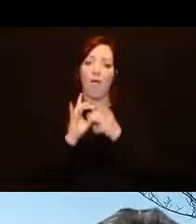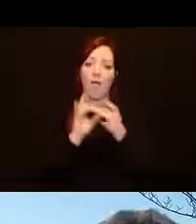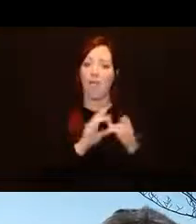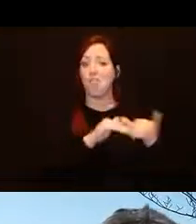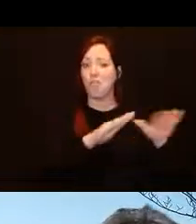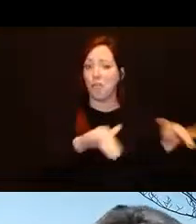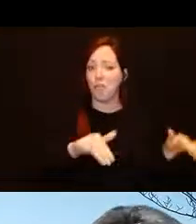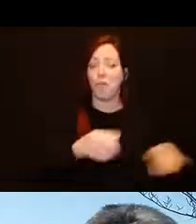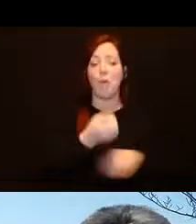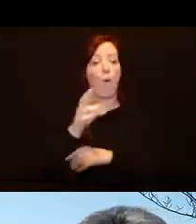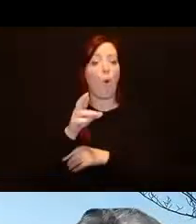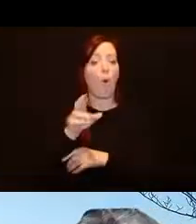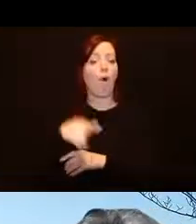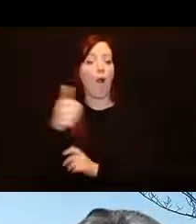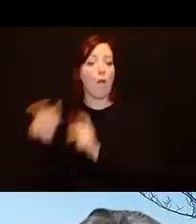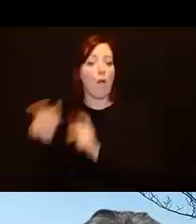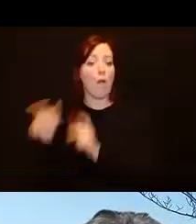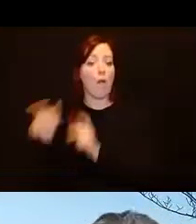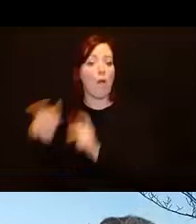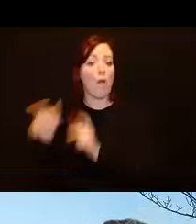some hearing difficulty.